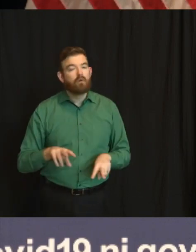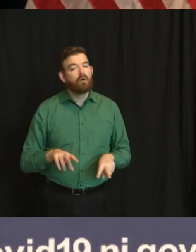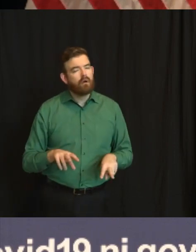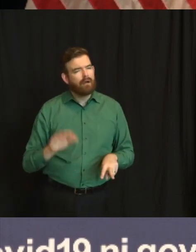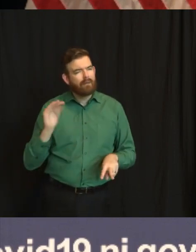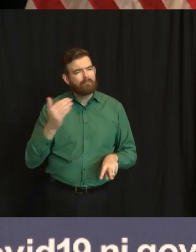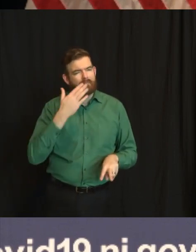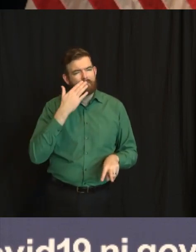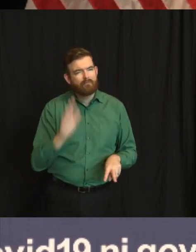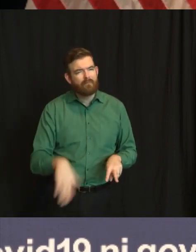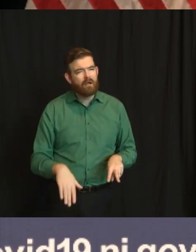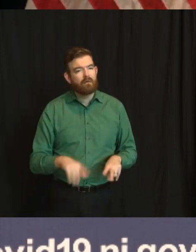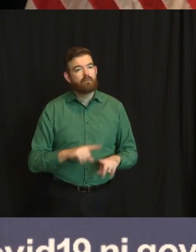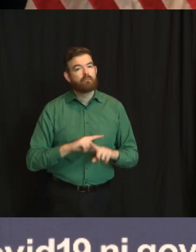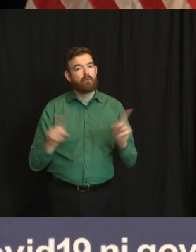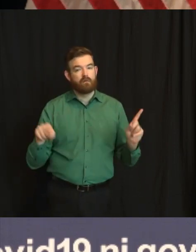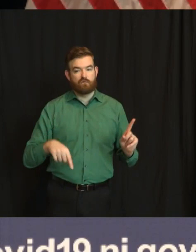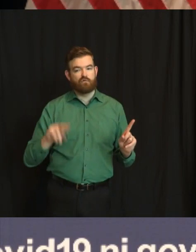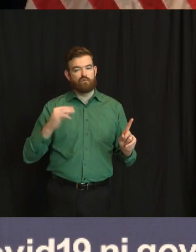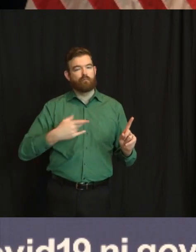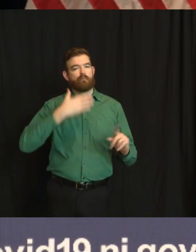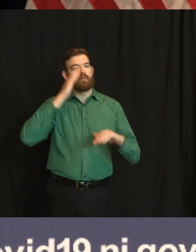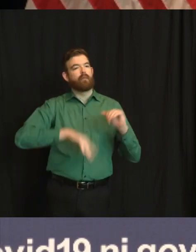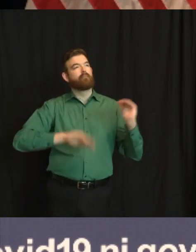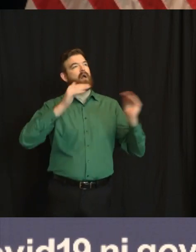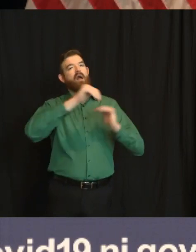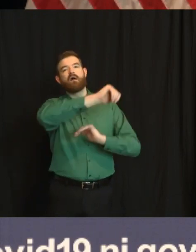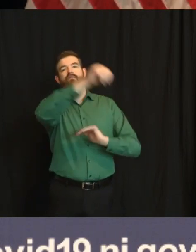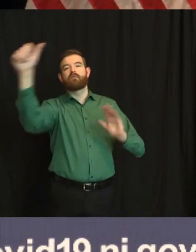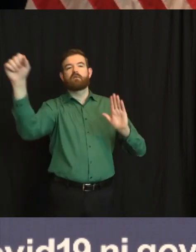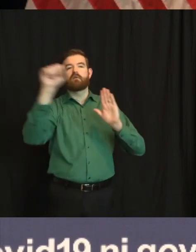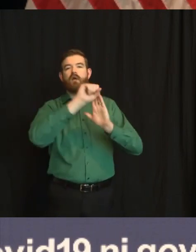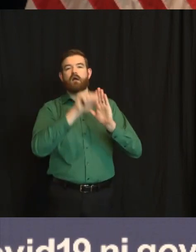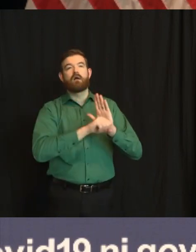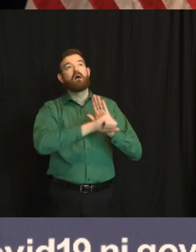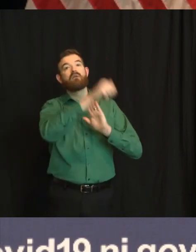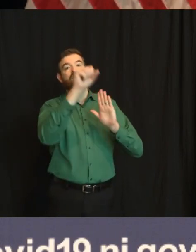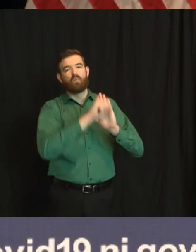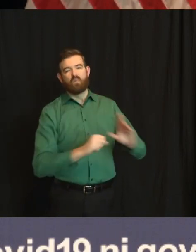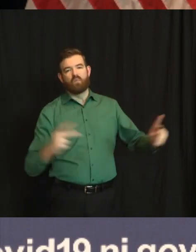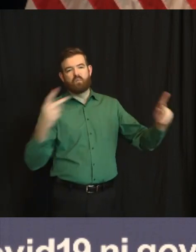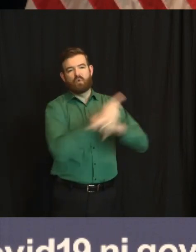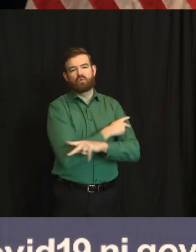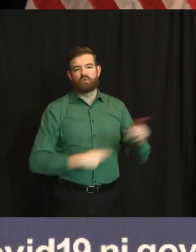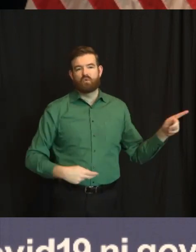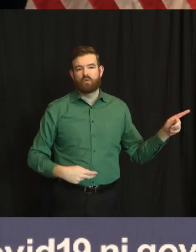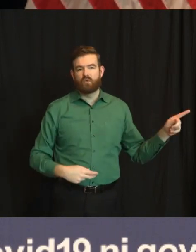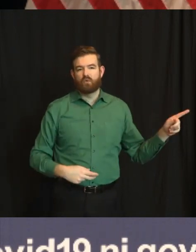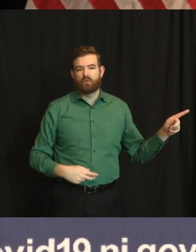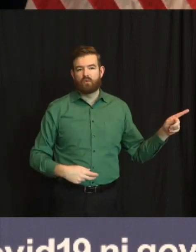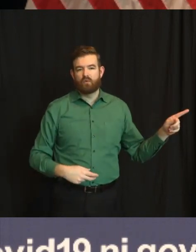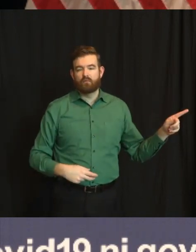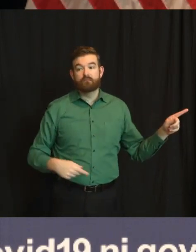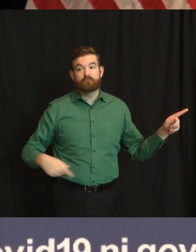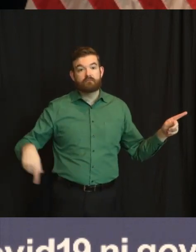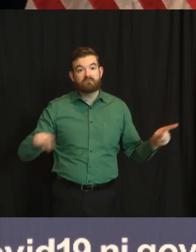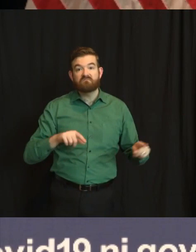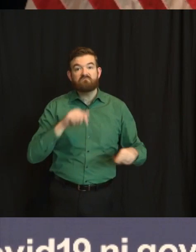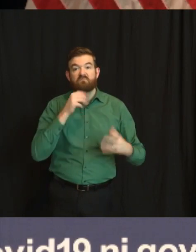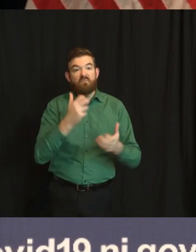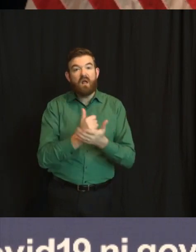in New Jersey than you are anywhere else in America. Again, that gives you no solace, but they deserve some credit for what they've done.